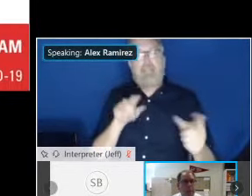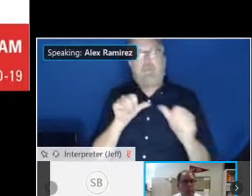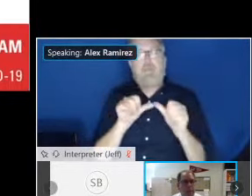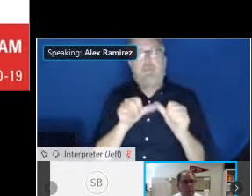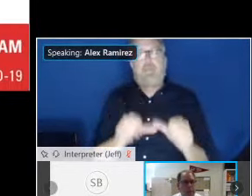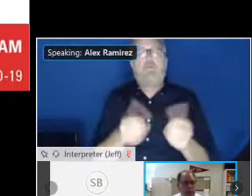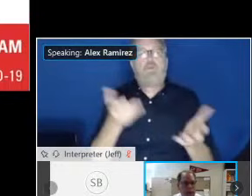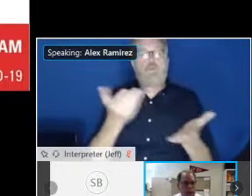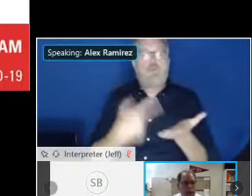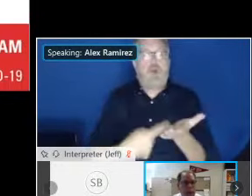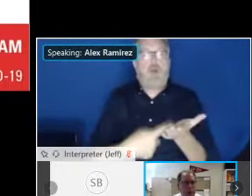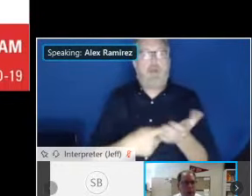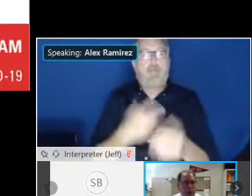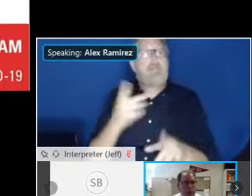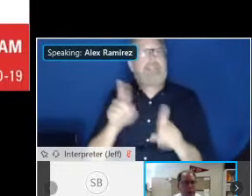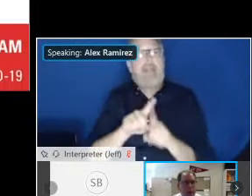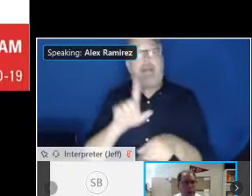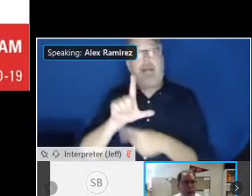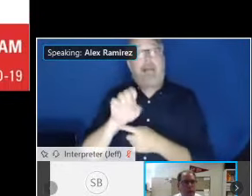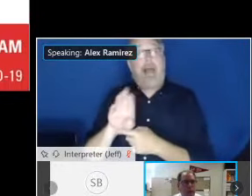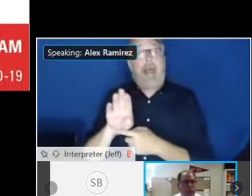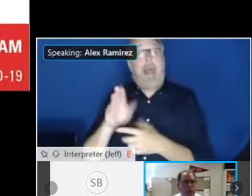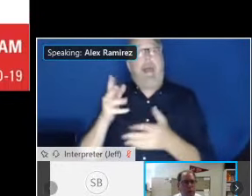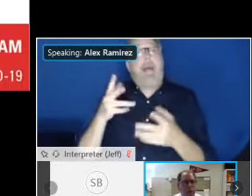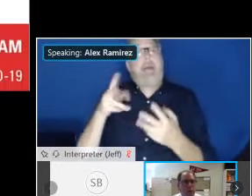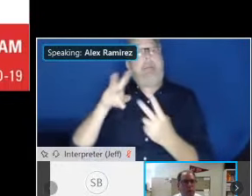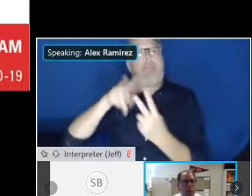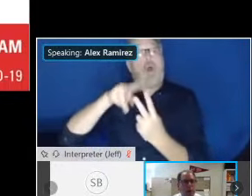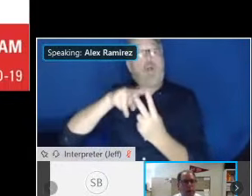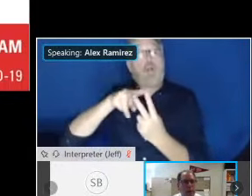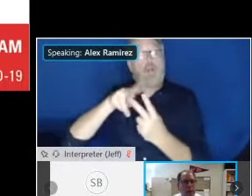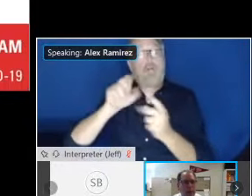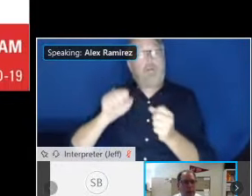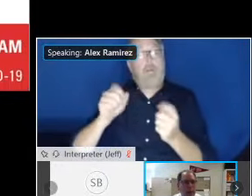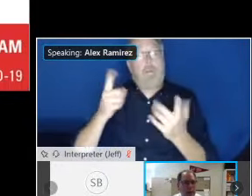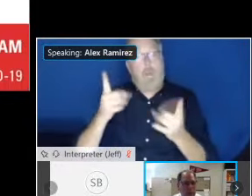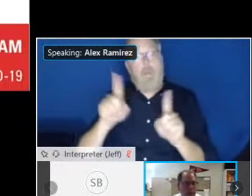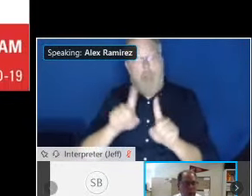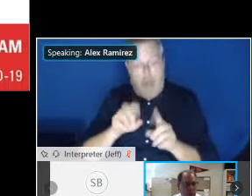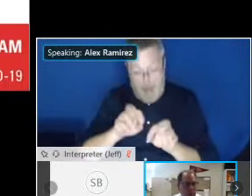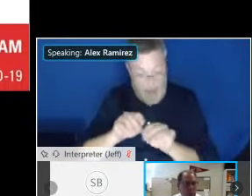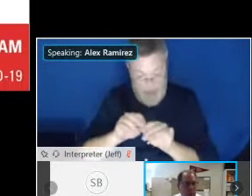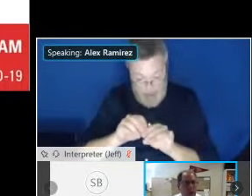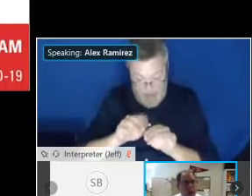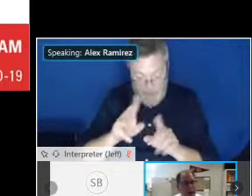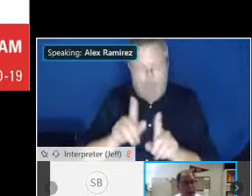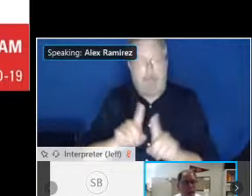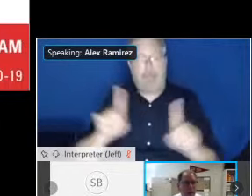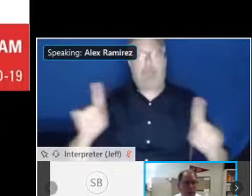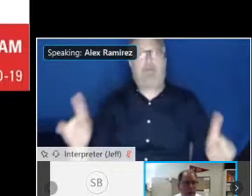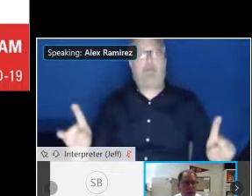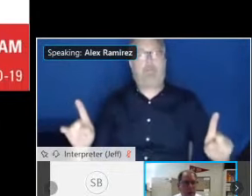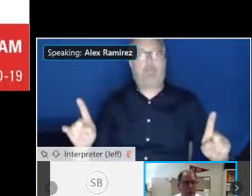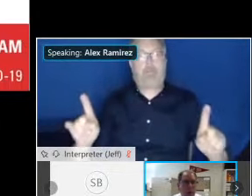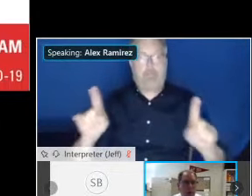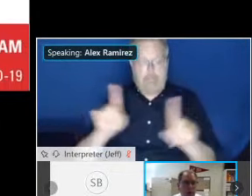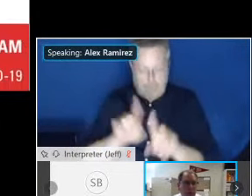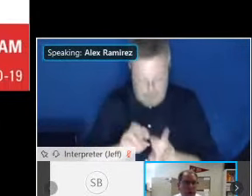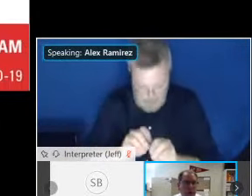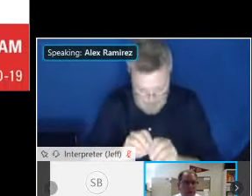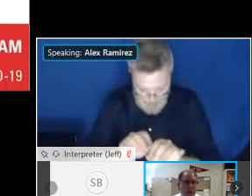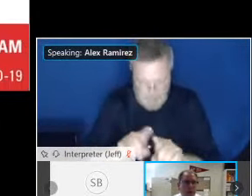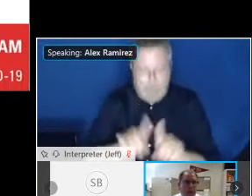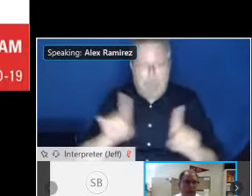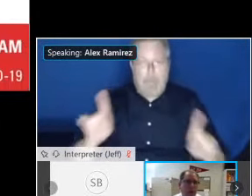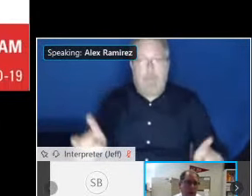Same with the lab partners. When they need to, they can be together, and when they don't need to, they need to take some steps apart. Again, remember,